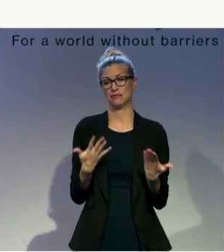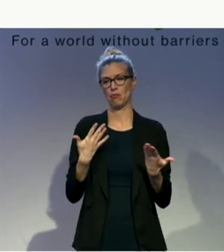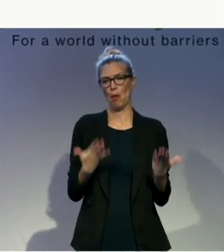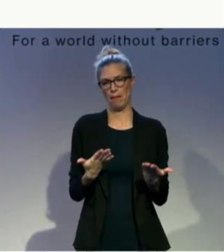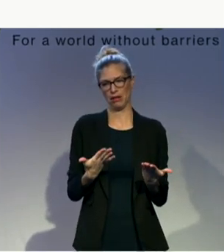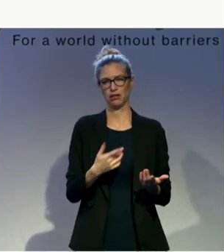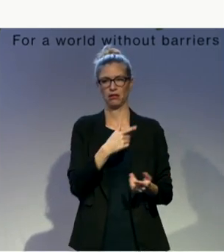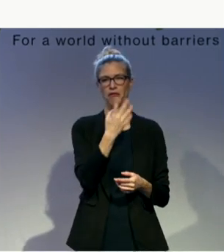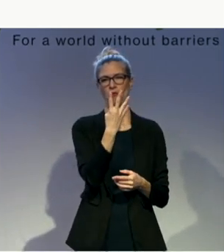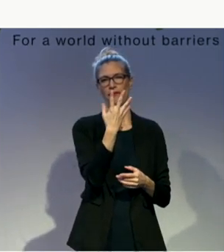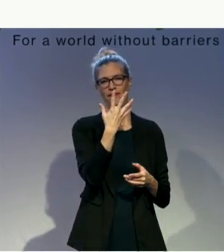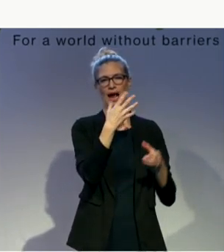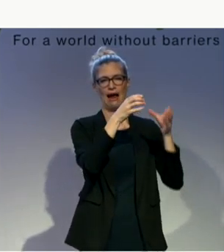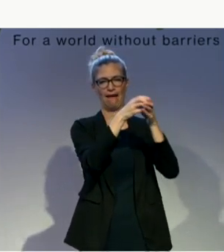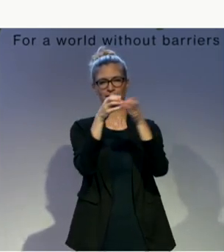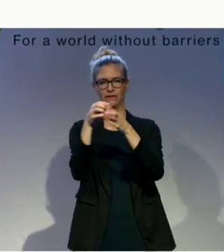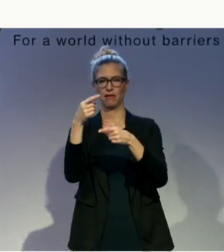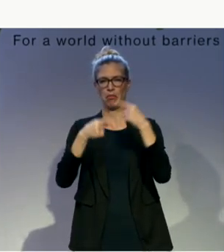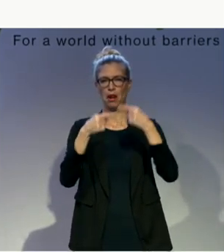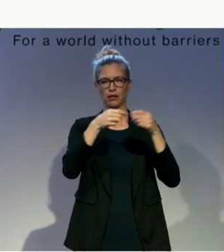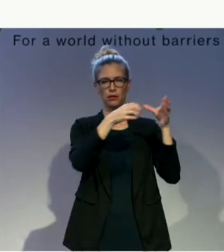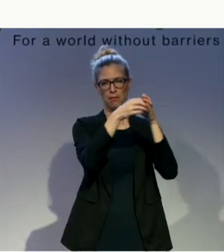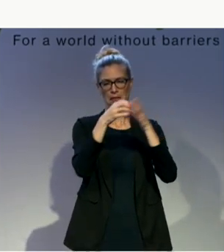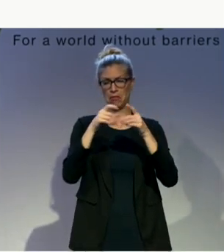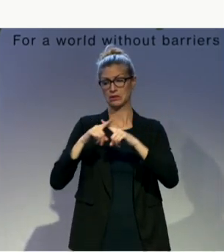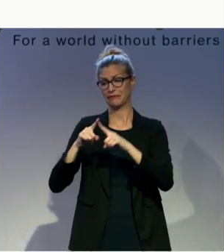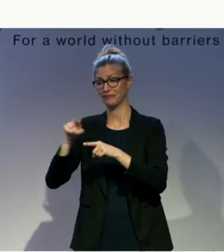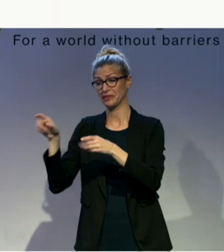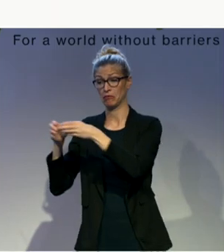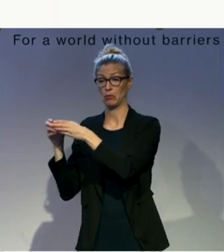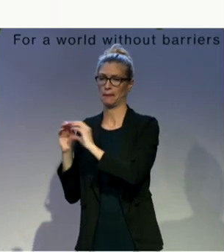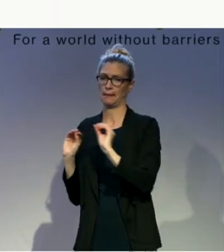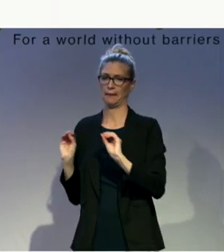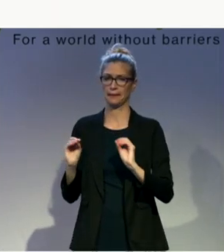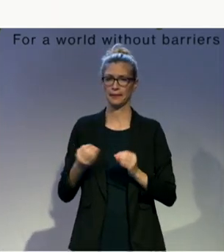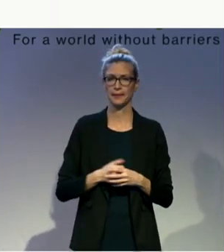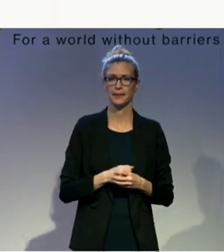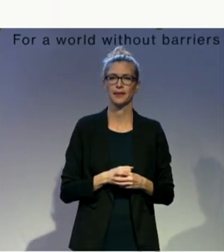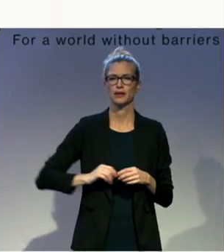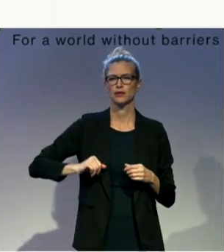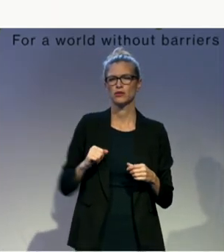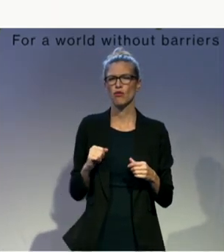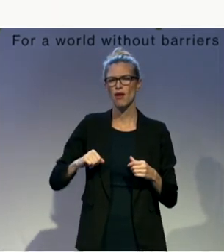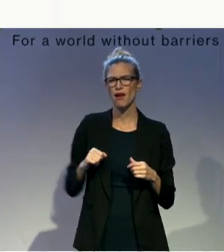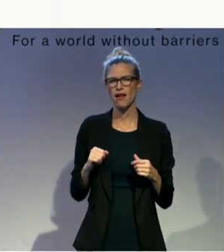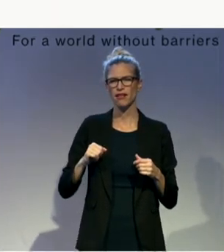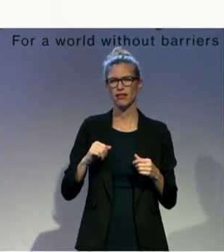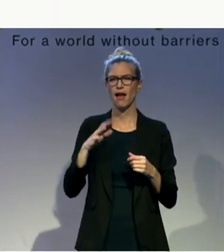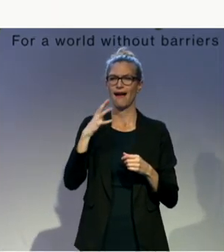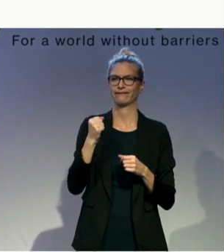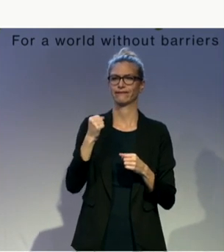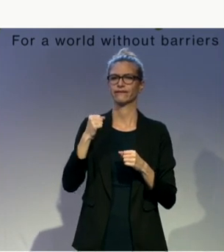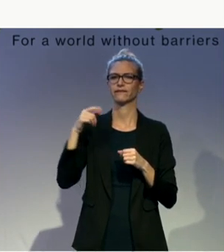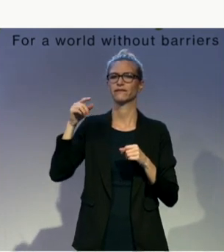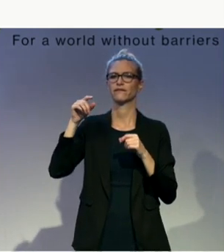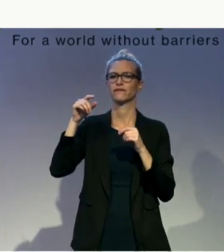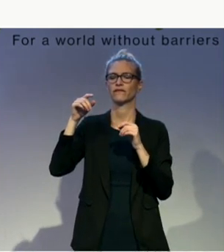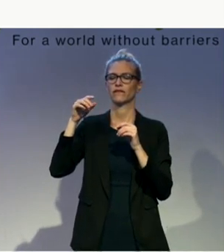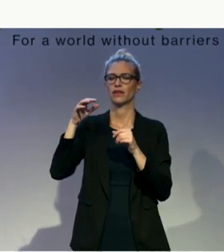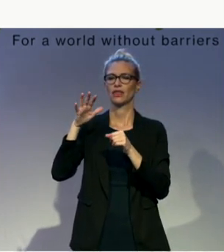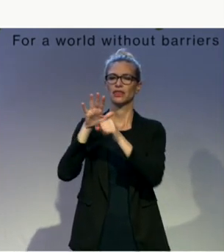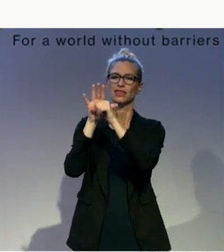requirement. Certainly, we have the Disability Discrimination Act, and if someone requires reasonable adjustments, then they should be provided.